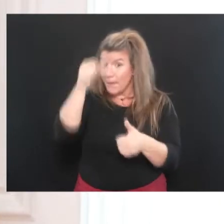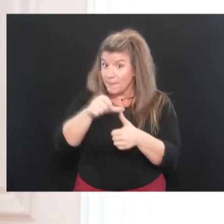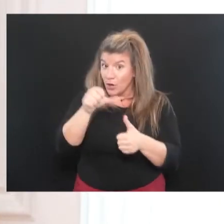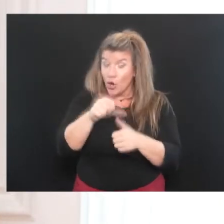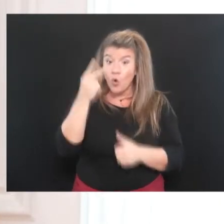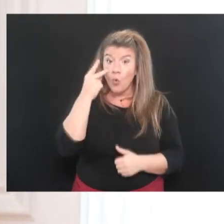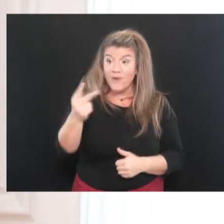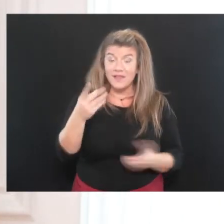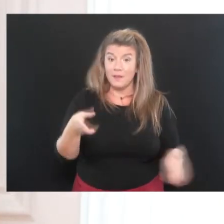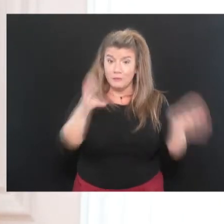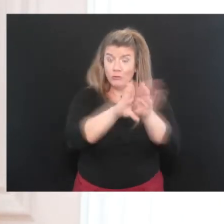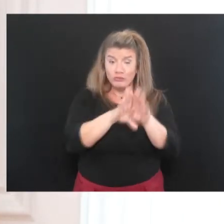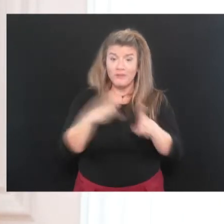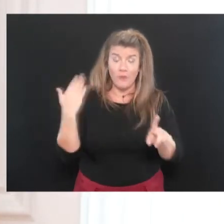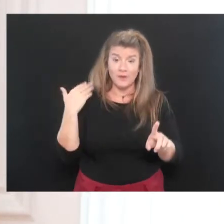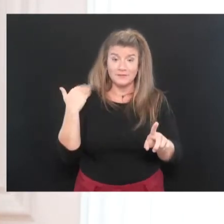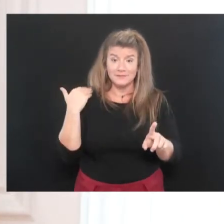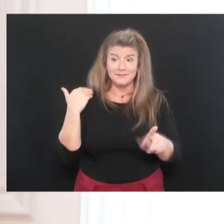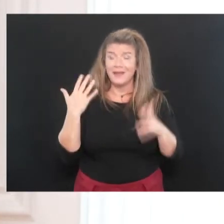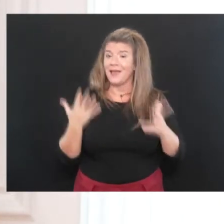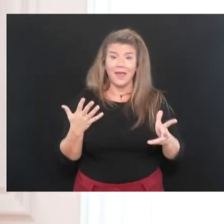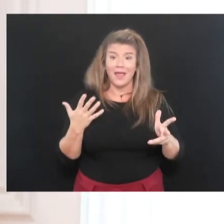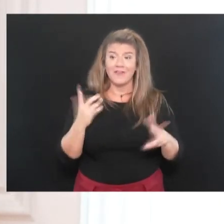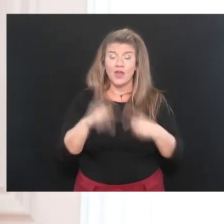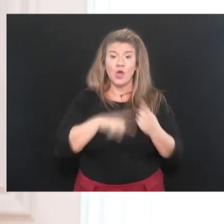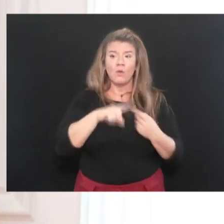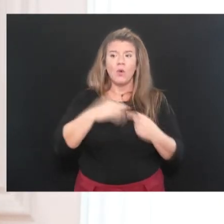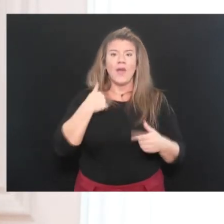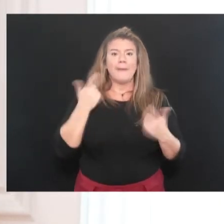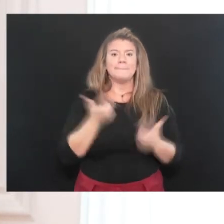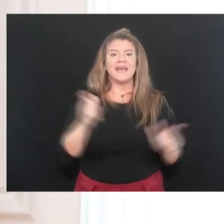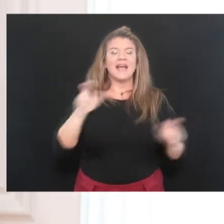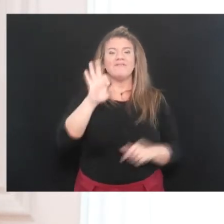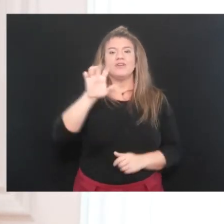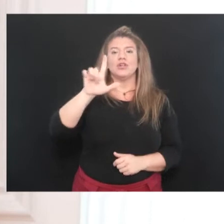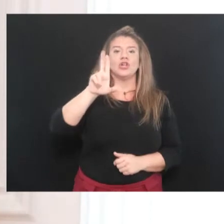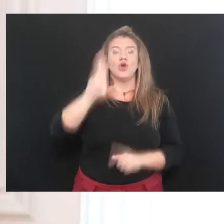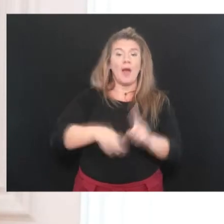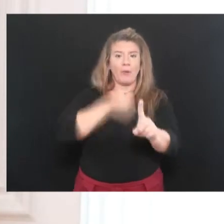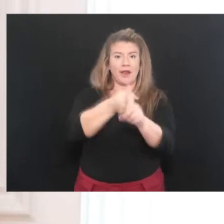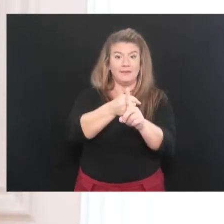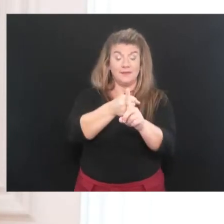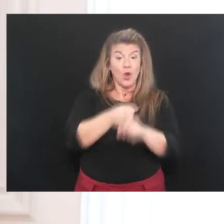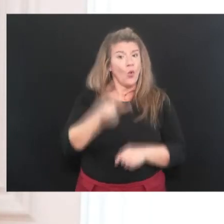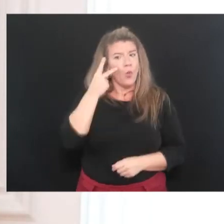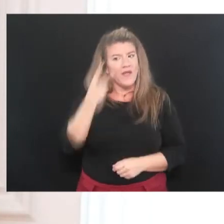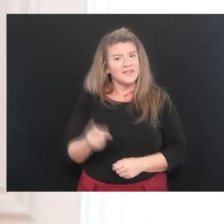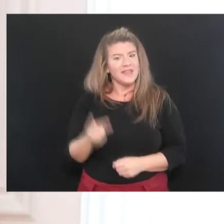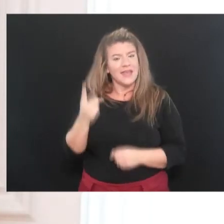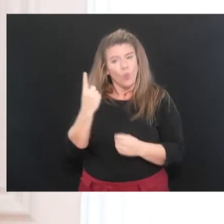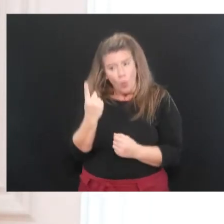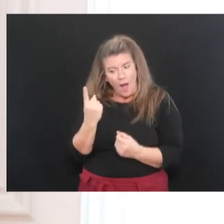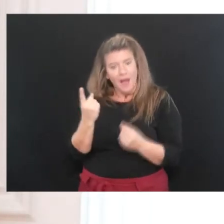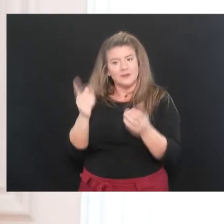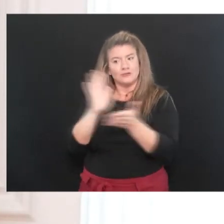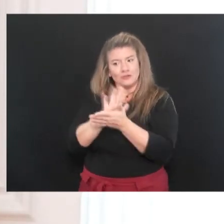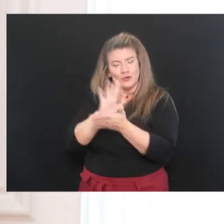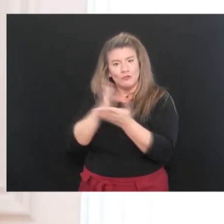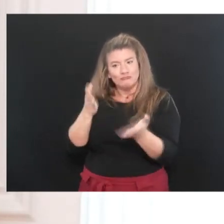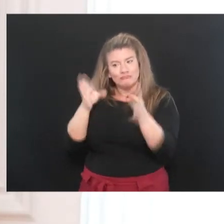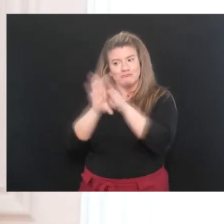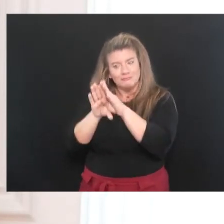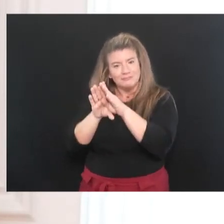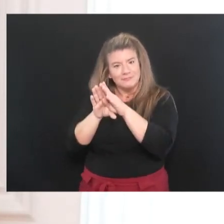these closures before, even when we've had major flu outbreaks. We've seen an individual school have to close down. Oftentimes when you see